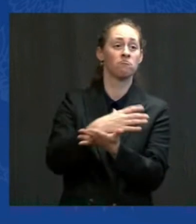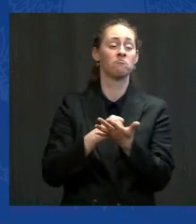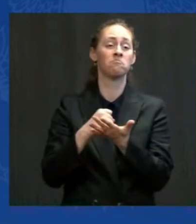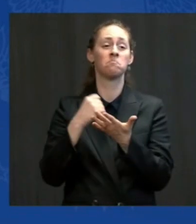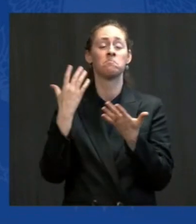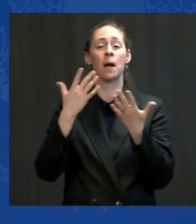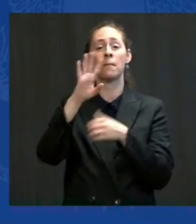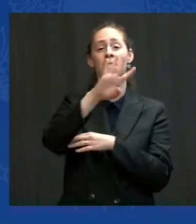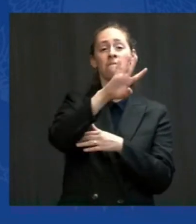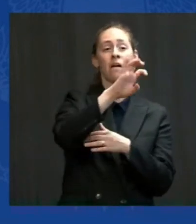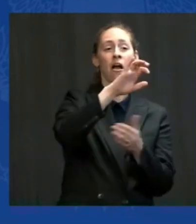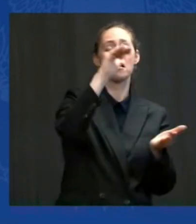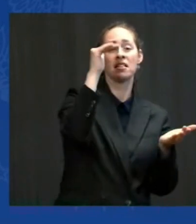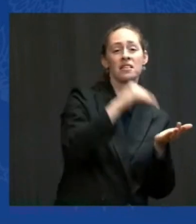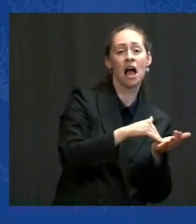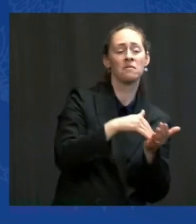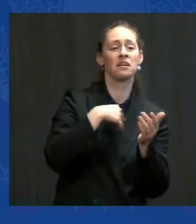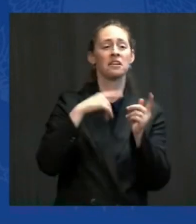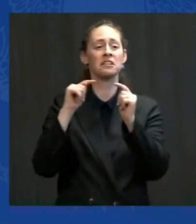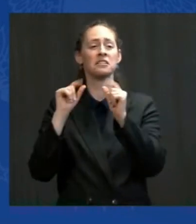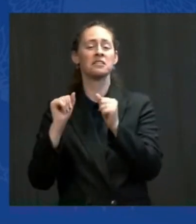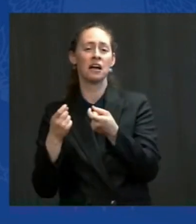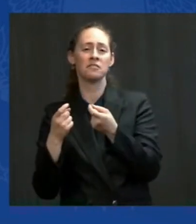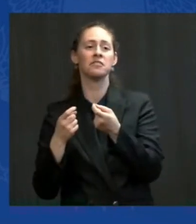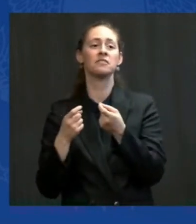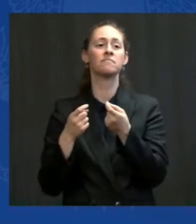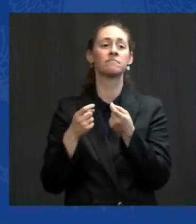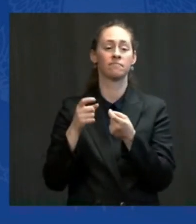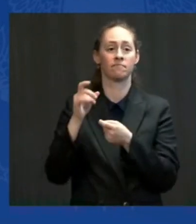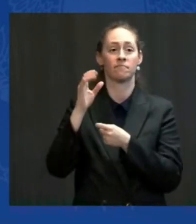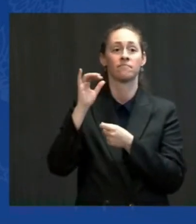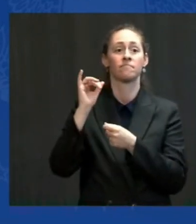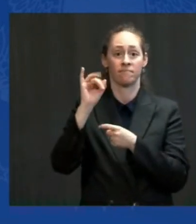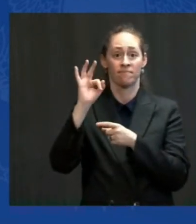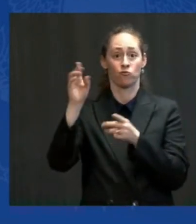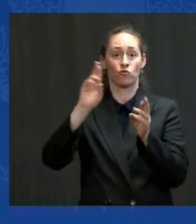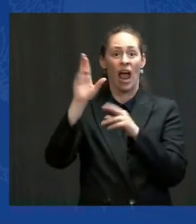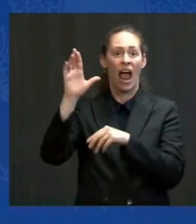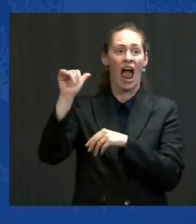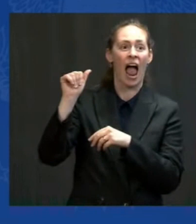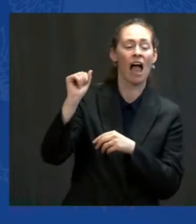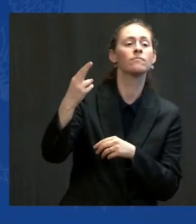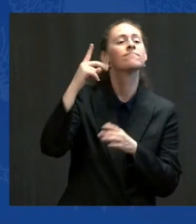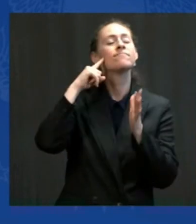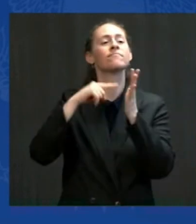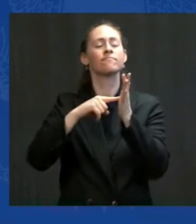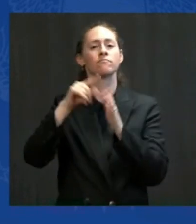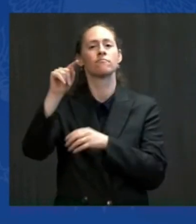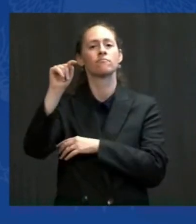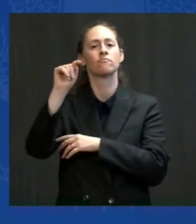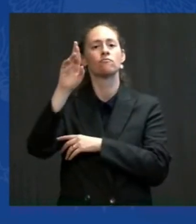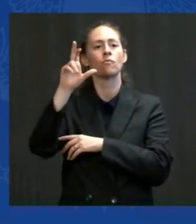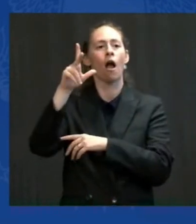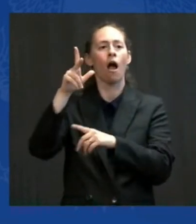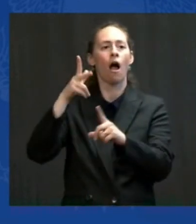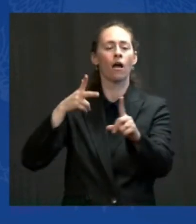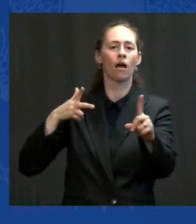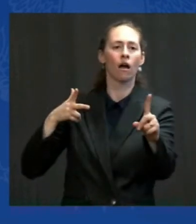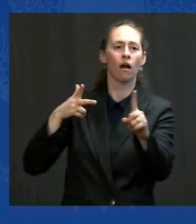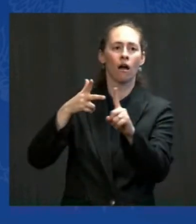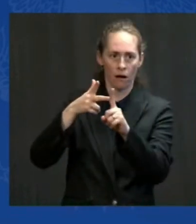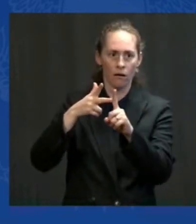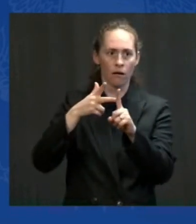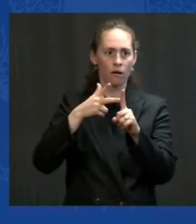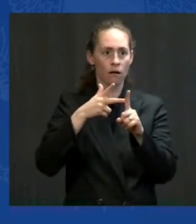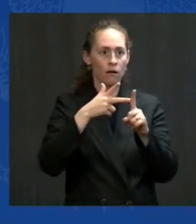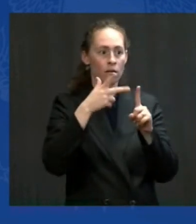taxes. If on the way to cash it in, I get hit by a truck, God forbid, and died, and I was left to my daughter, there'd be no tax